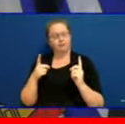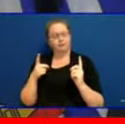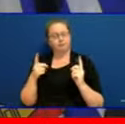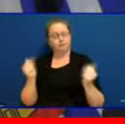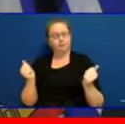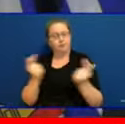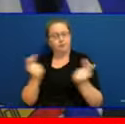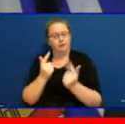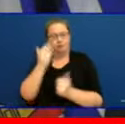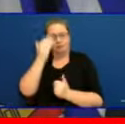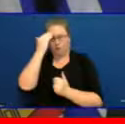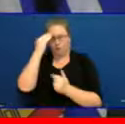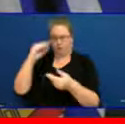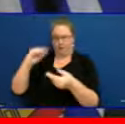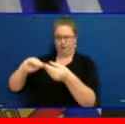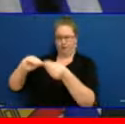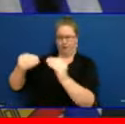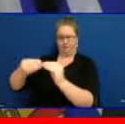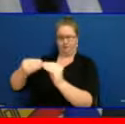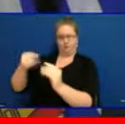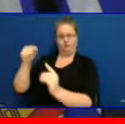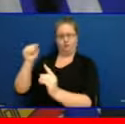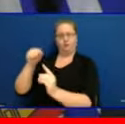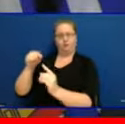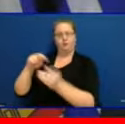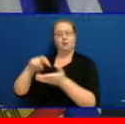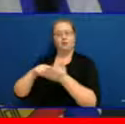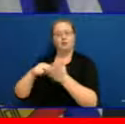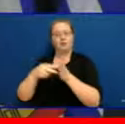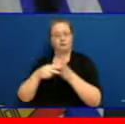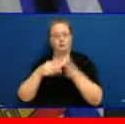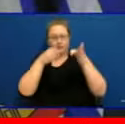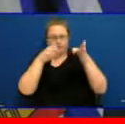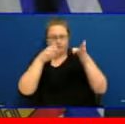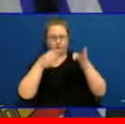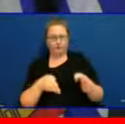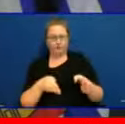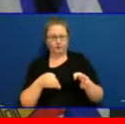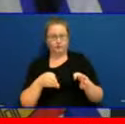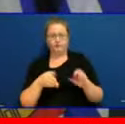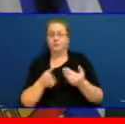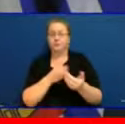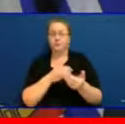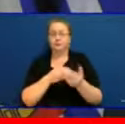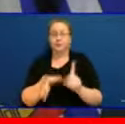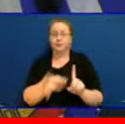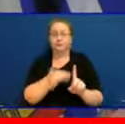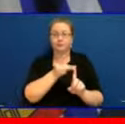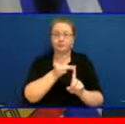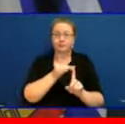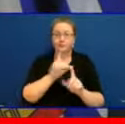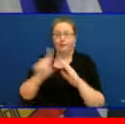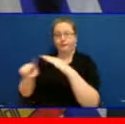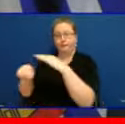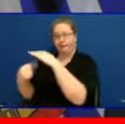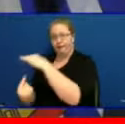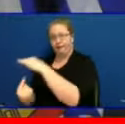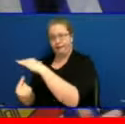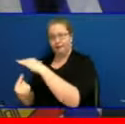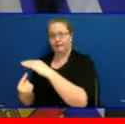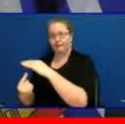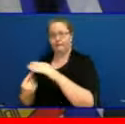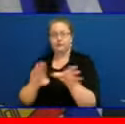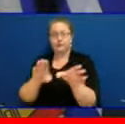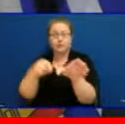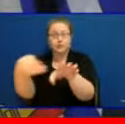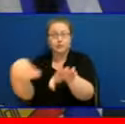you know that every one of those numbers, whether it's someone who is dealing with COVID-19, whether it's someone self-isolating or